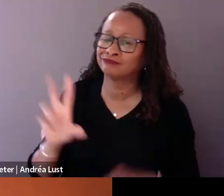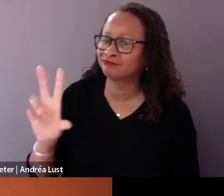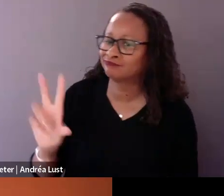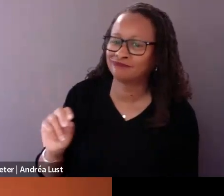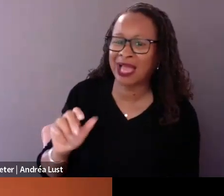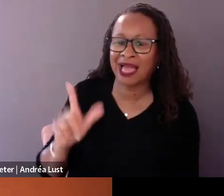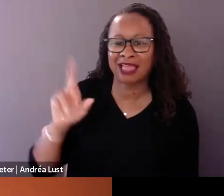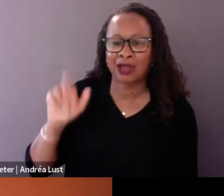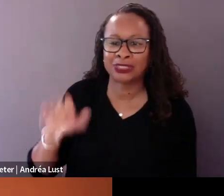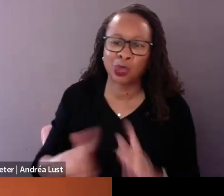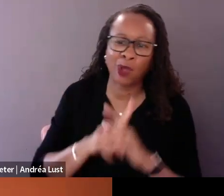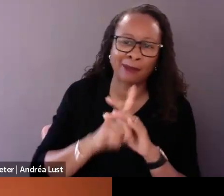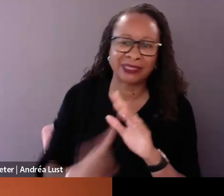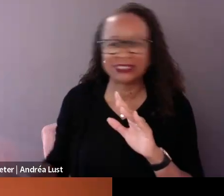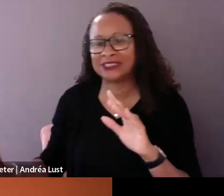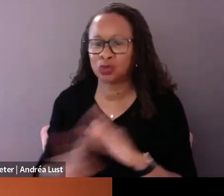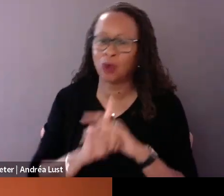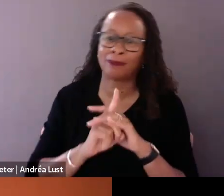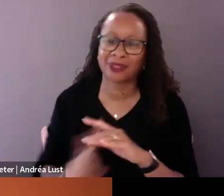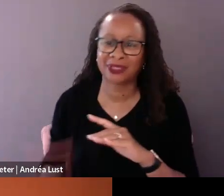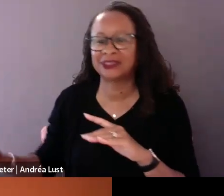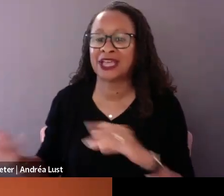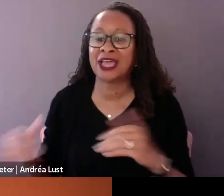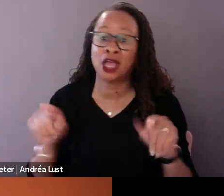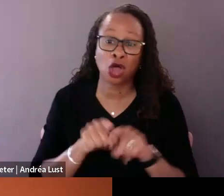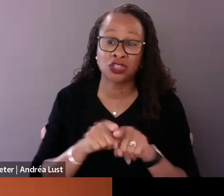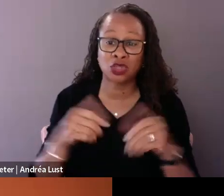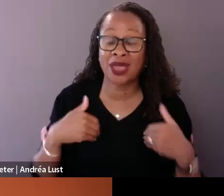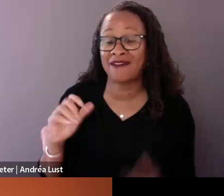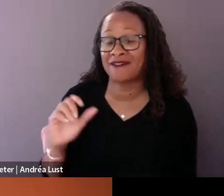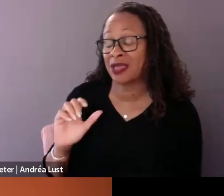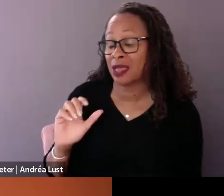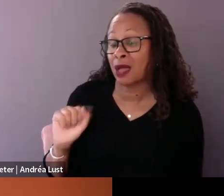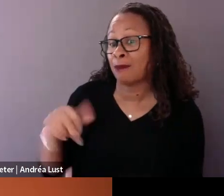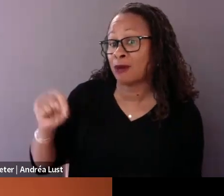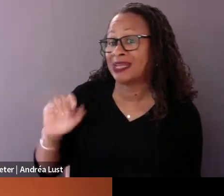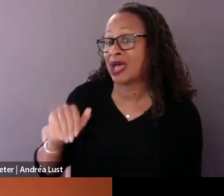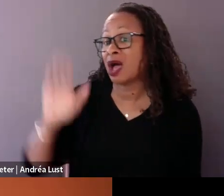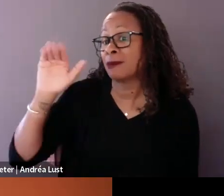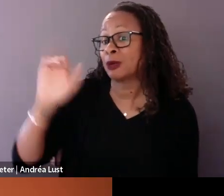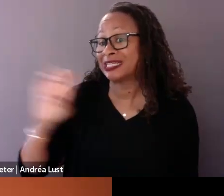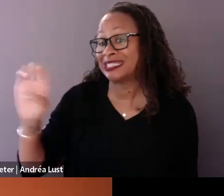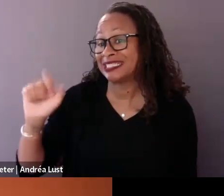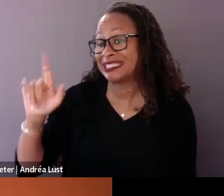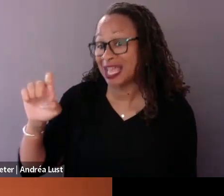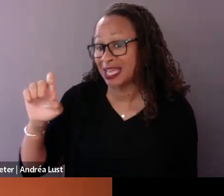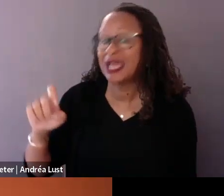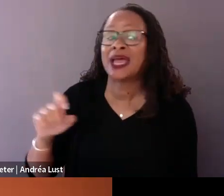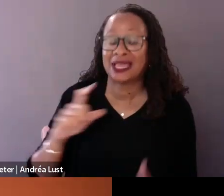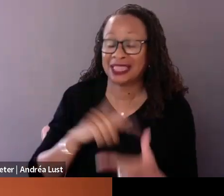go. He also stayed in an apartment in the Upper East Side, where he eventually moved with the students.